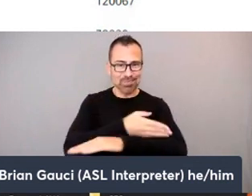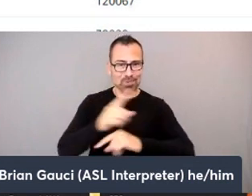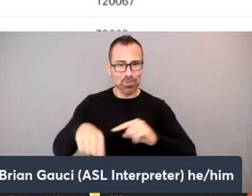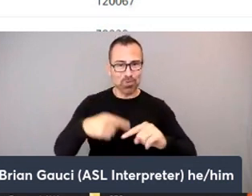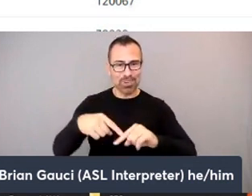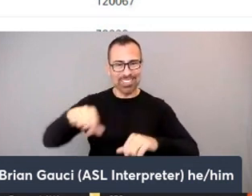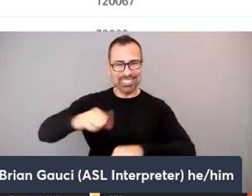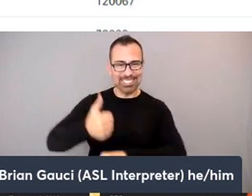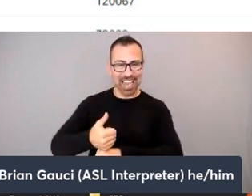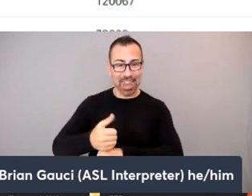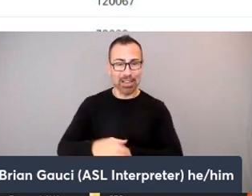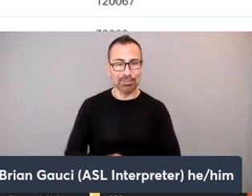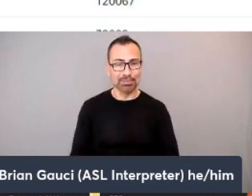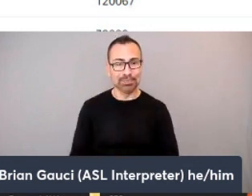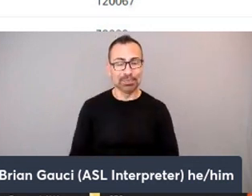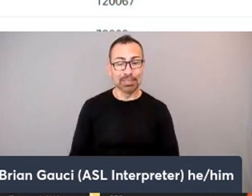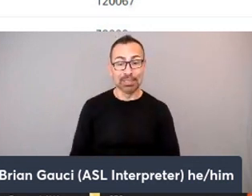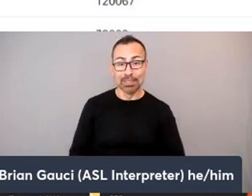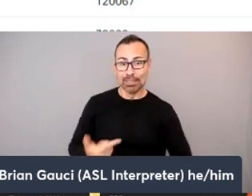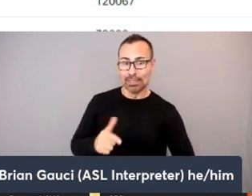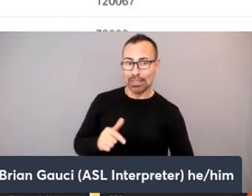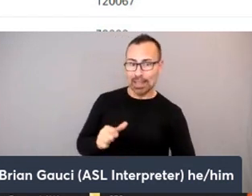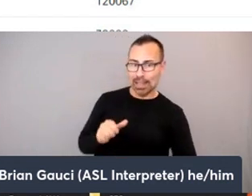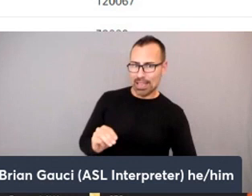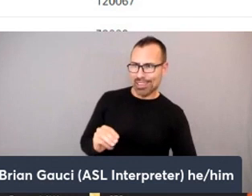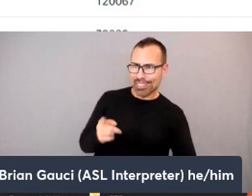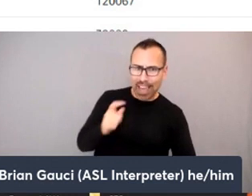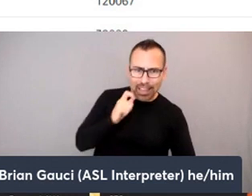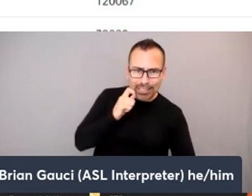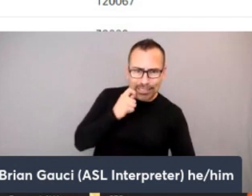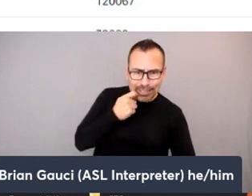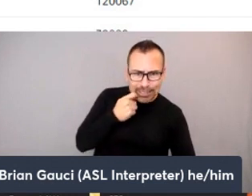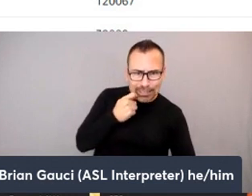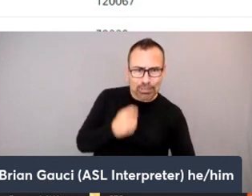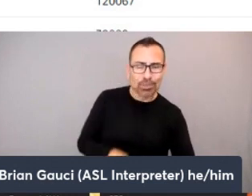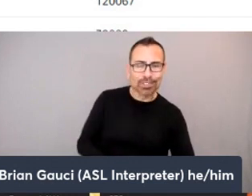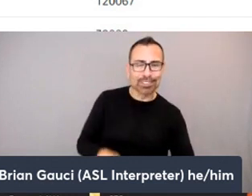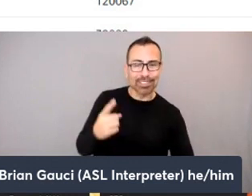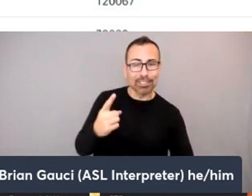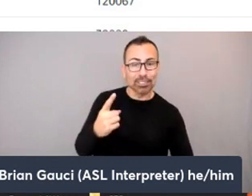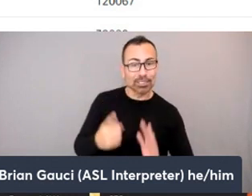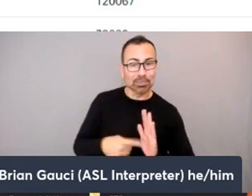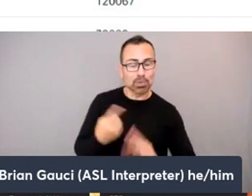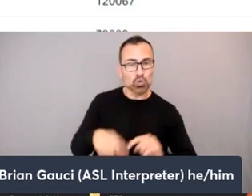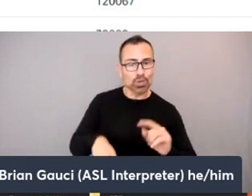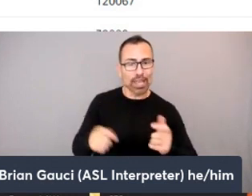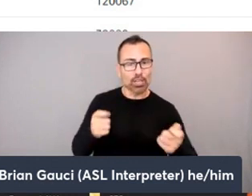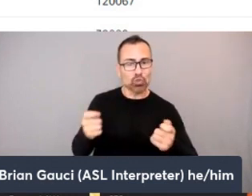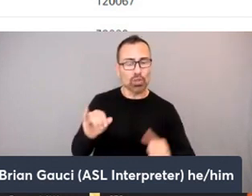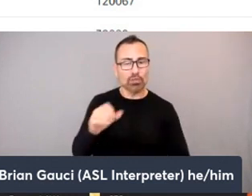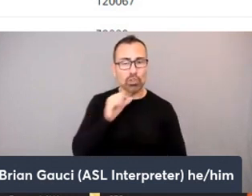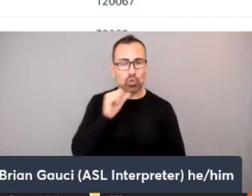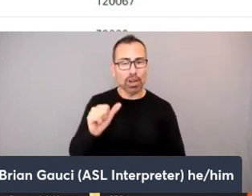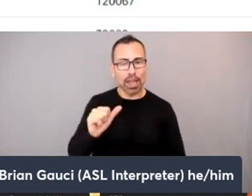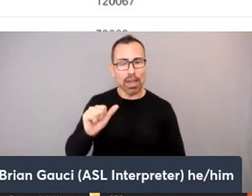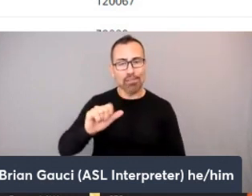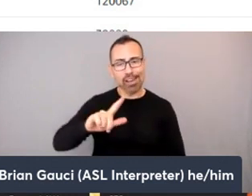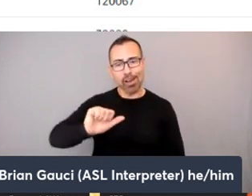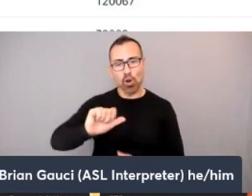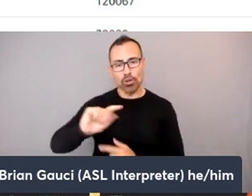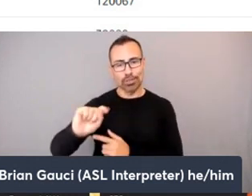That's super cool about the IP. I mean, that's one thing that sometimes you really can't control, right? Like if you don't have alternative IPs to send